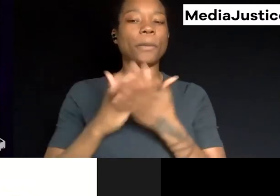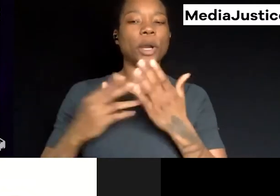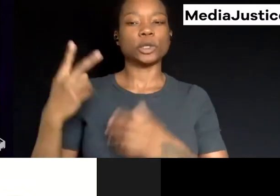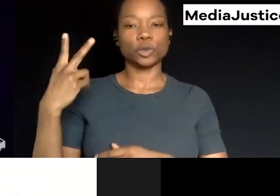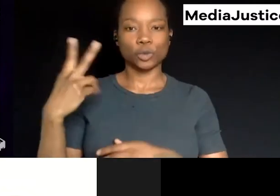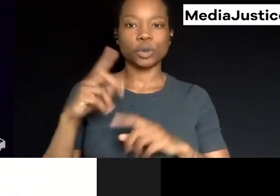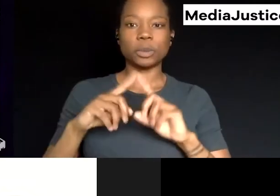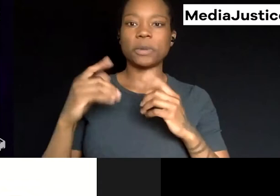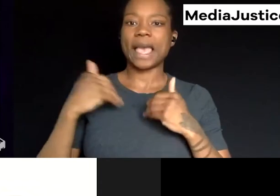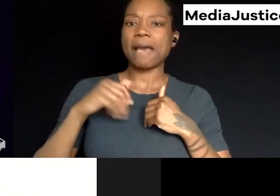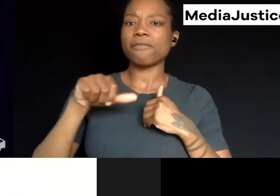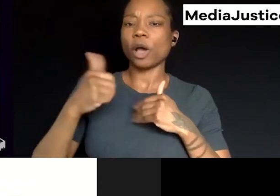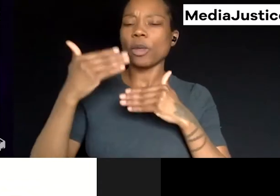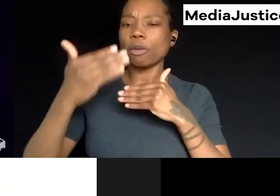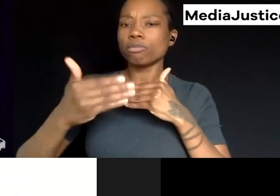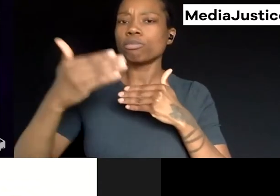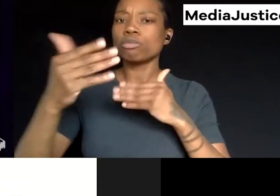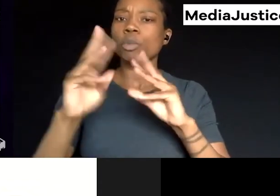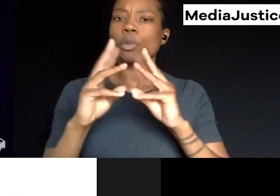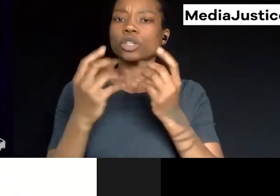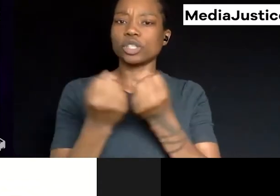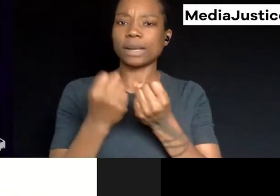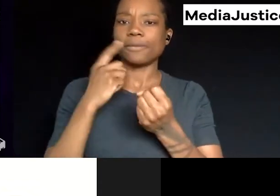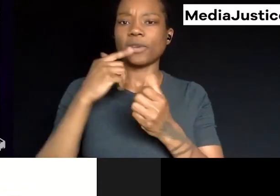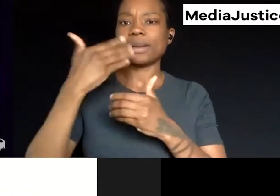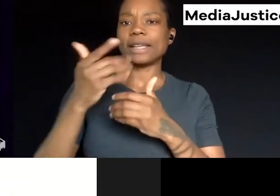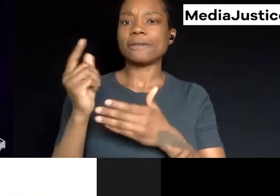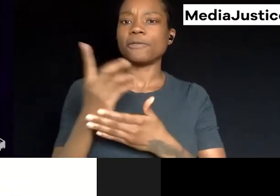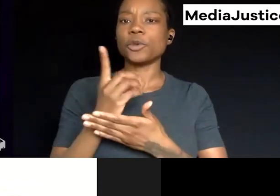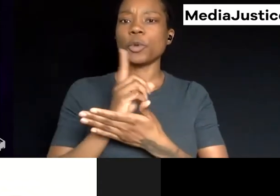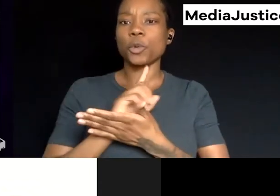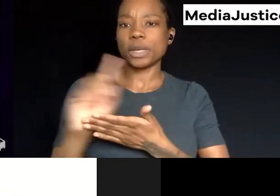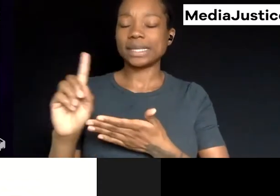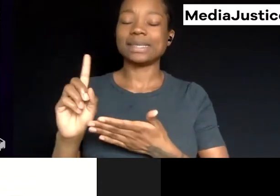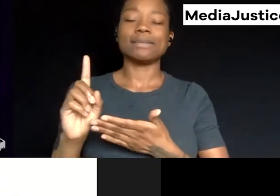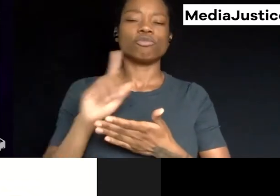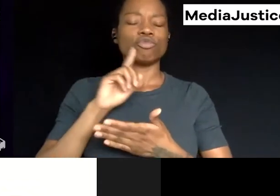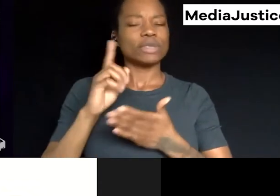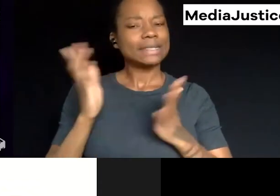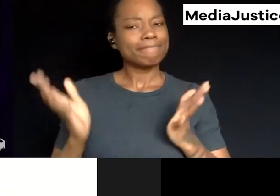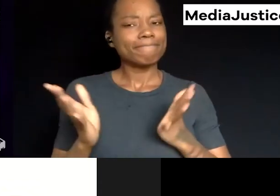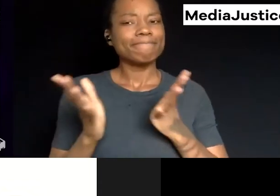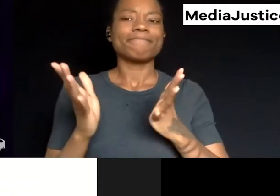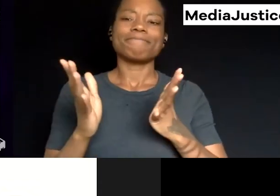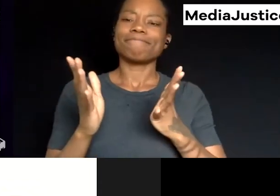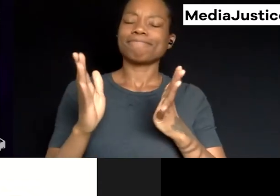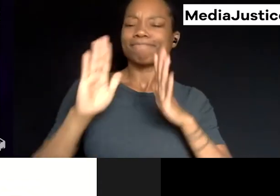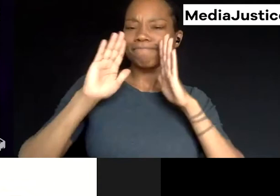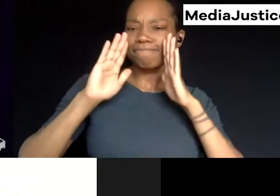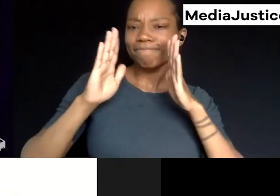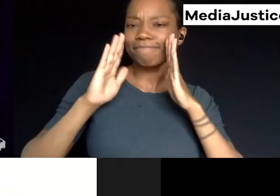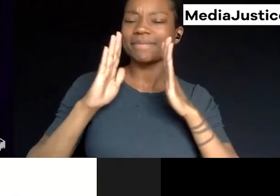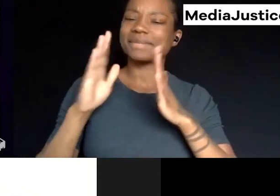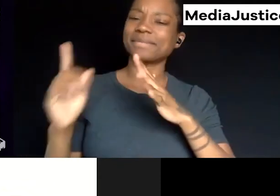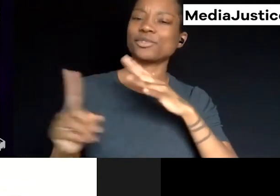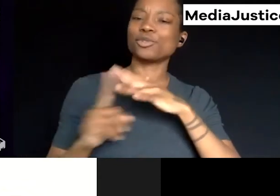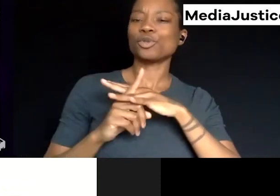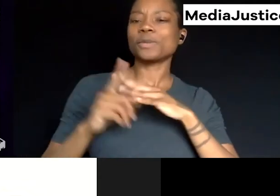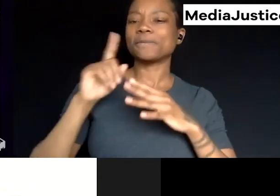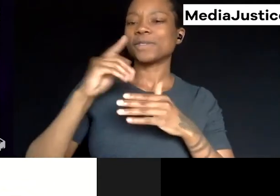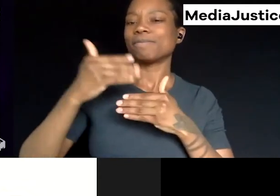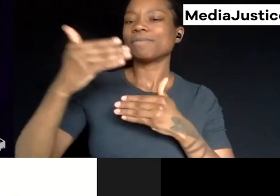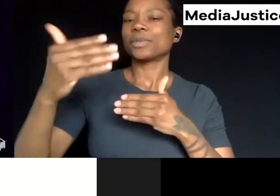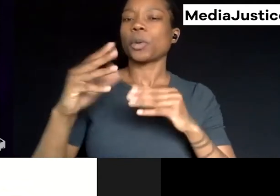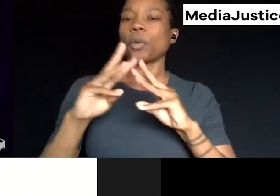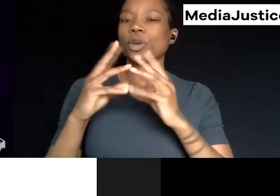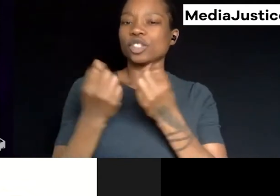up over the next few weeks. So highly encourage folks to stay tuned and to attend those workshops that are being led by other members